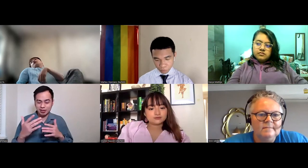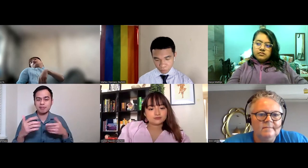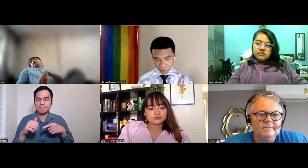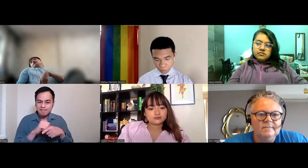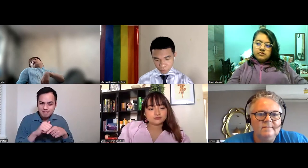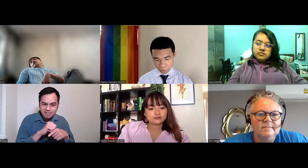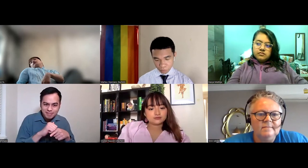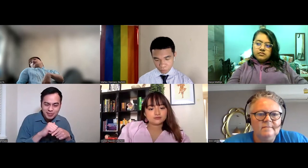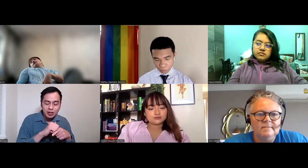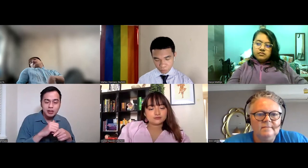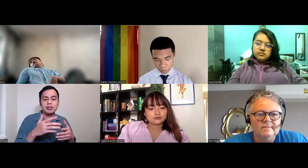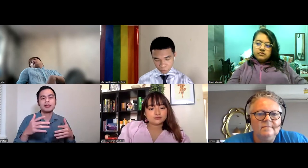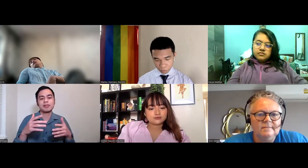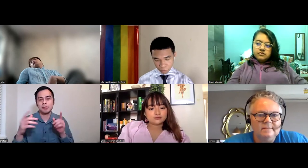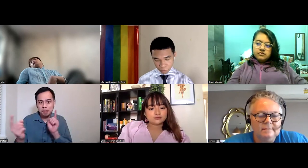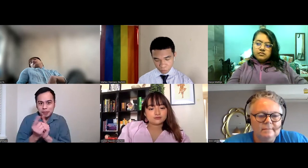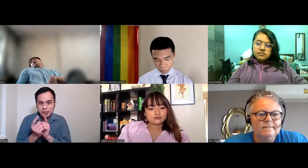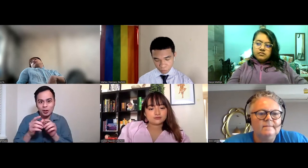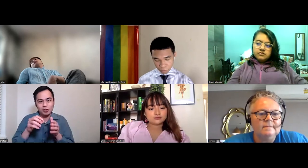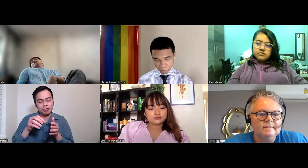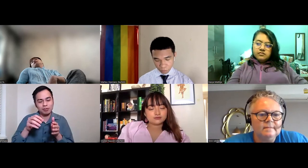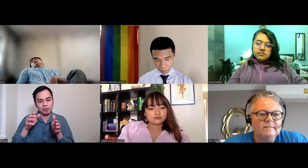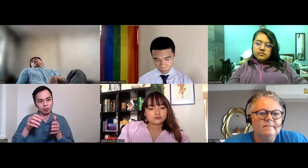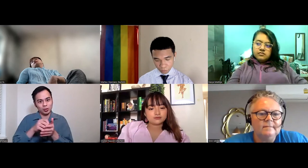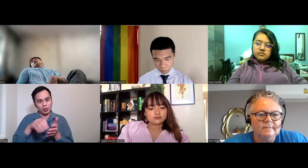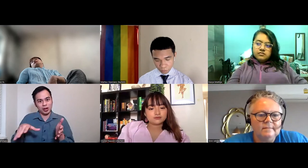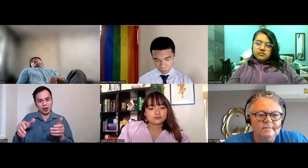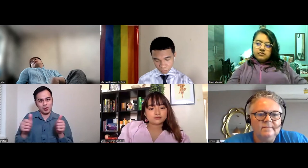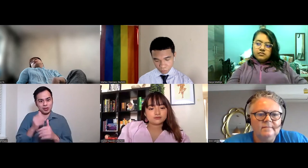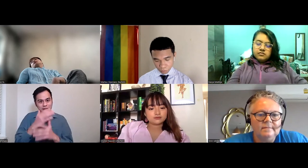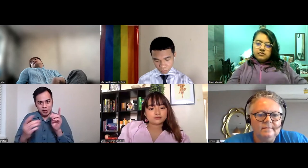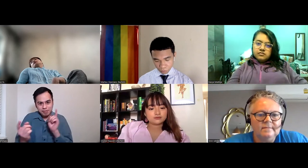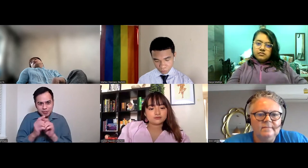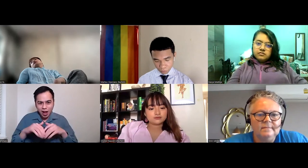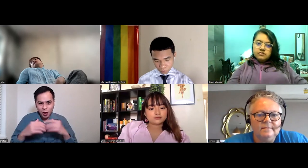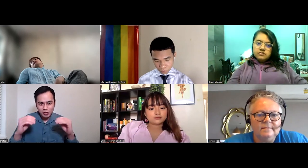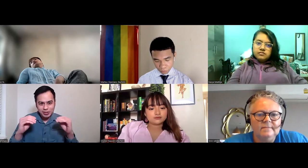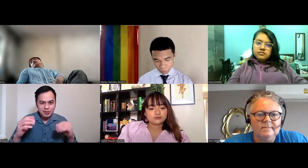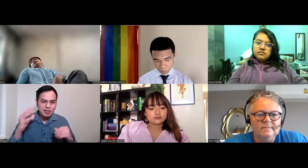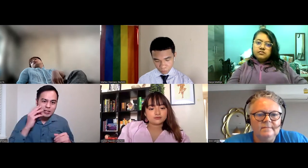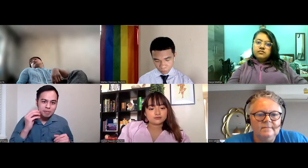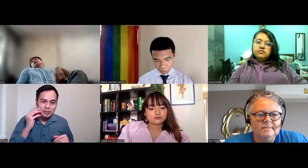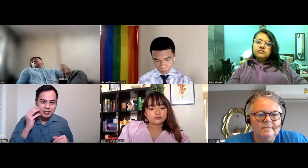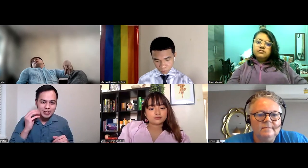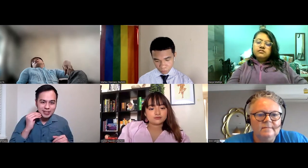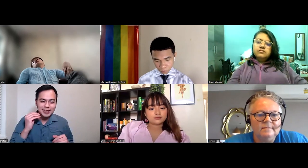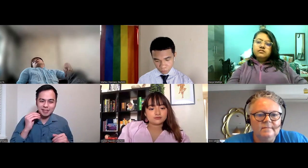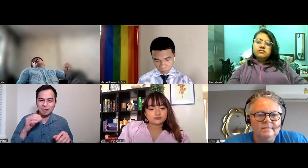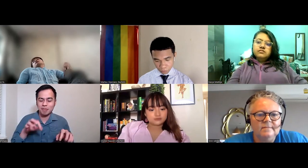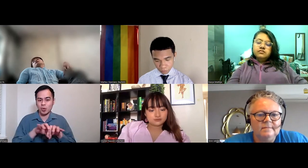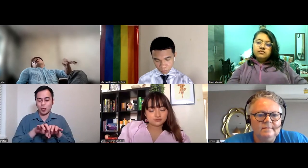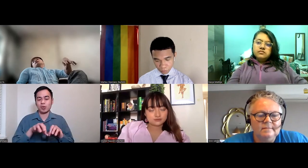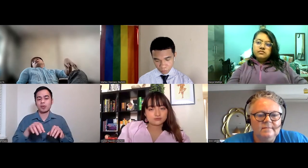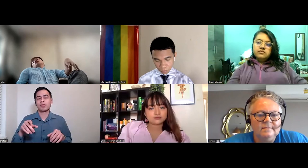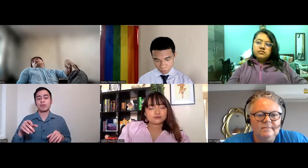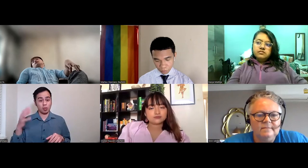aware, to be to know where to reach for these resources to help in their to become better pedagogical teachers for